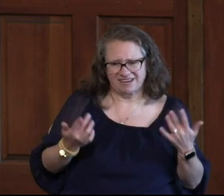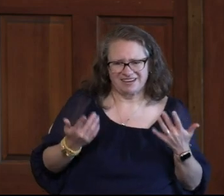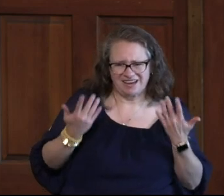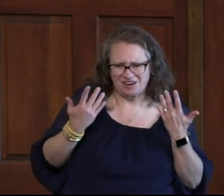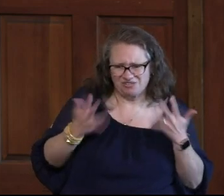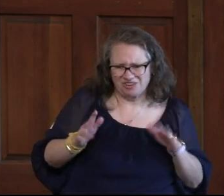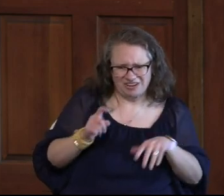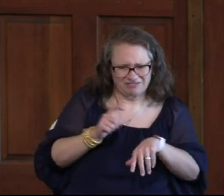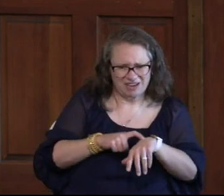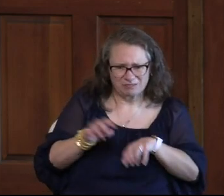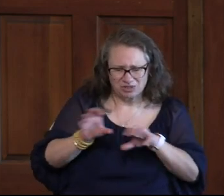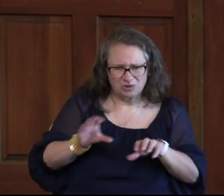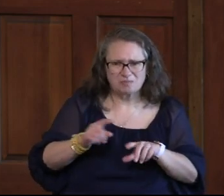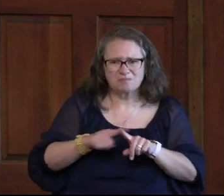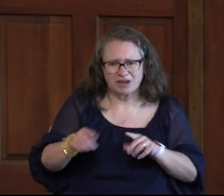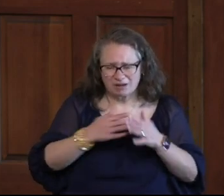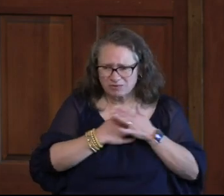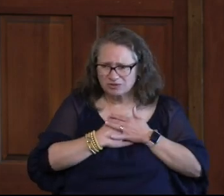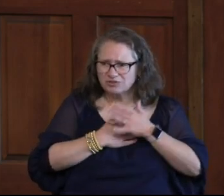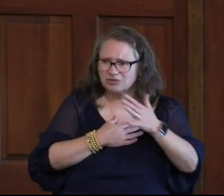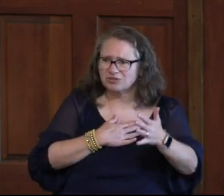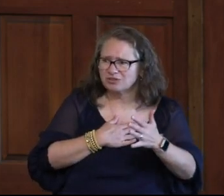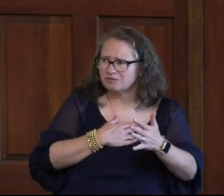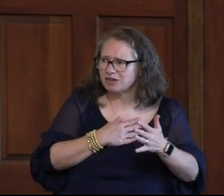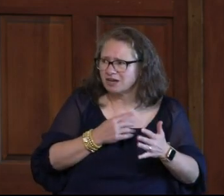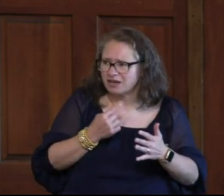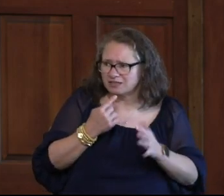I Don't Really Have Time To Do It But I'm Going To Do It Because I